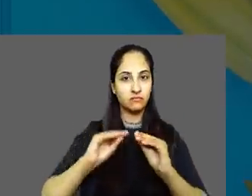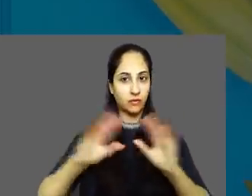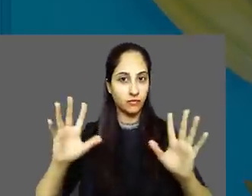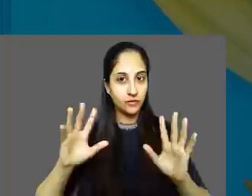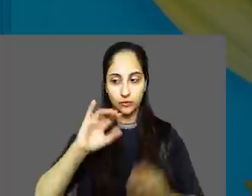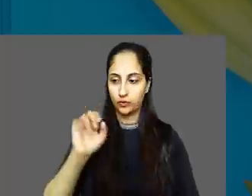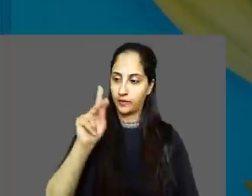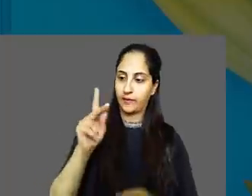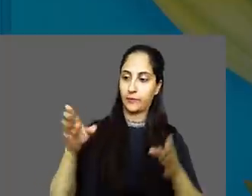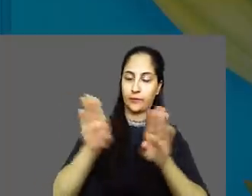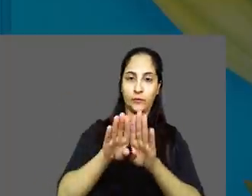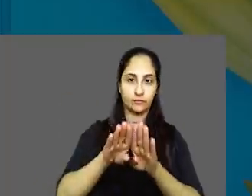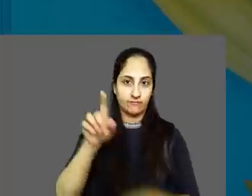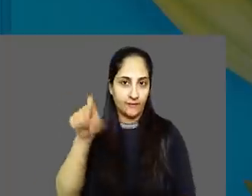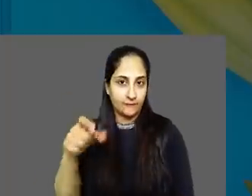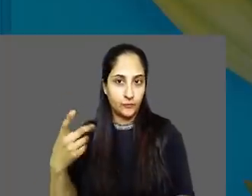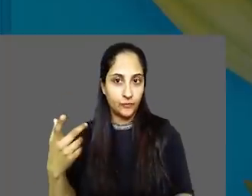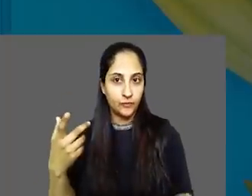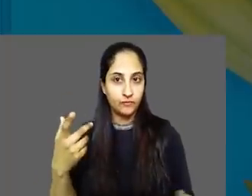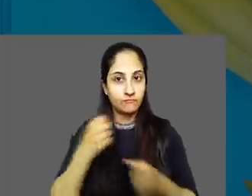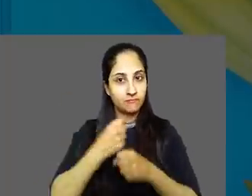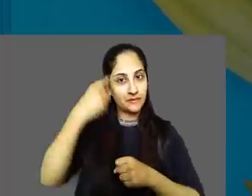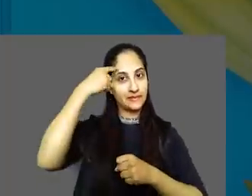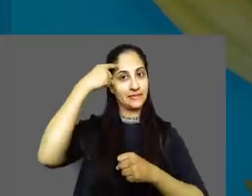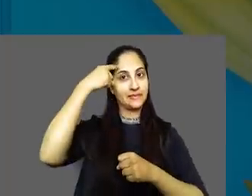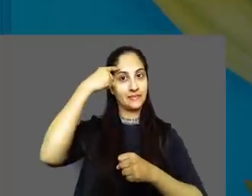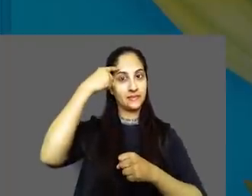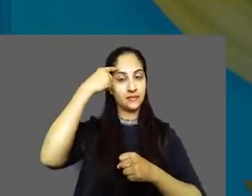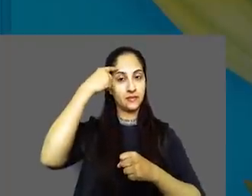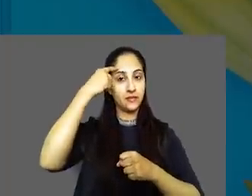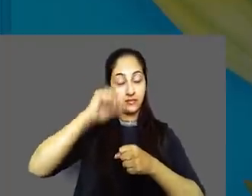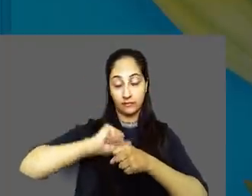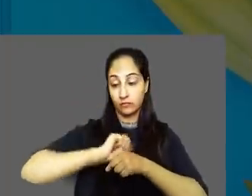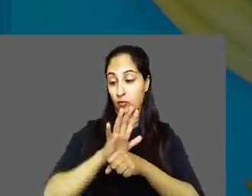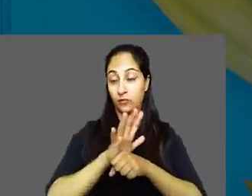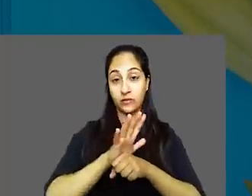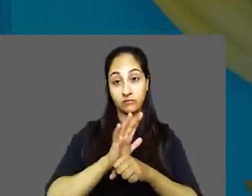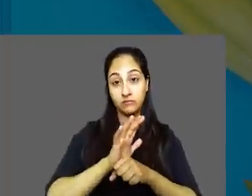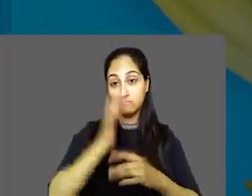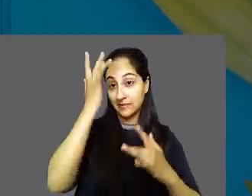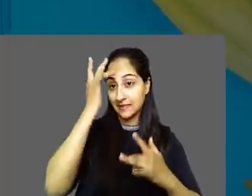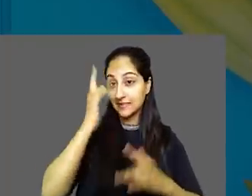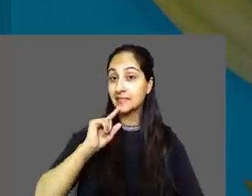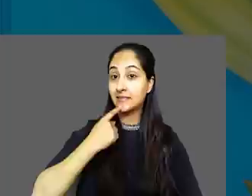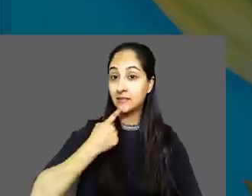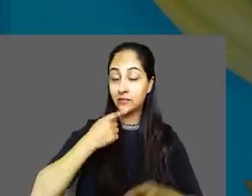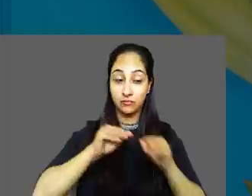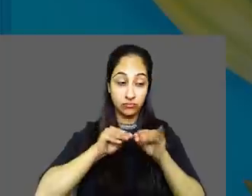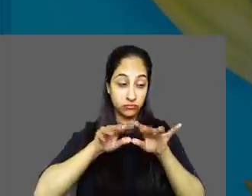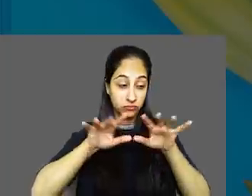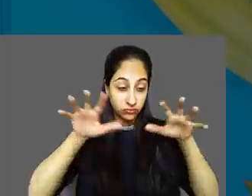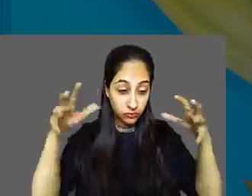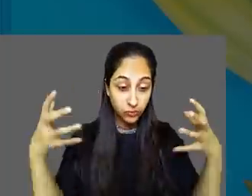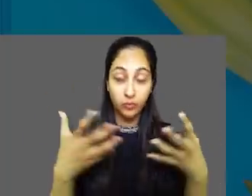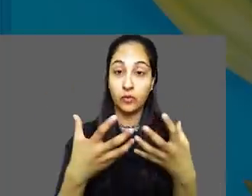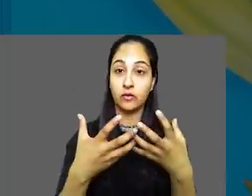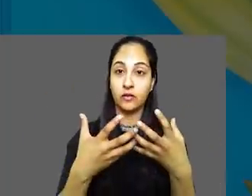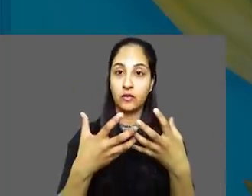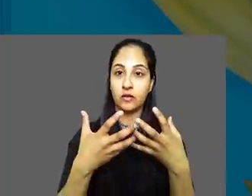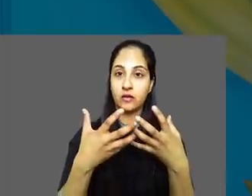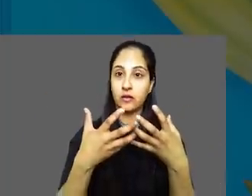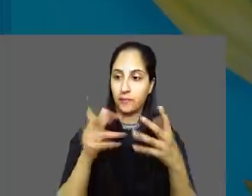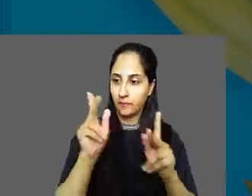know, the toll it's taken on lives and livelihoods. It seemed like an obvious choice. But in that moment in time, you were dealing with such a vacuum of both information